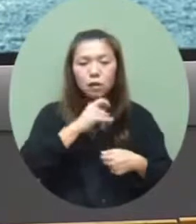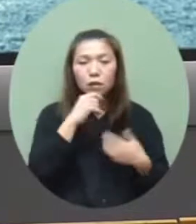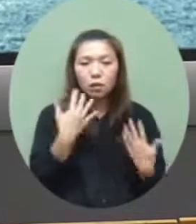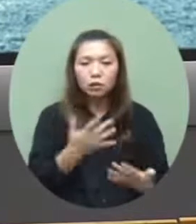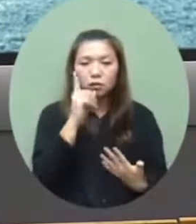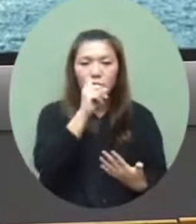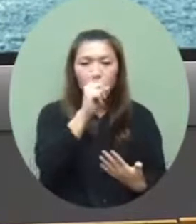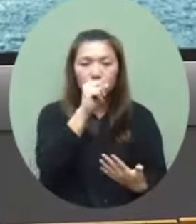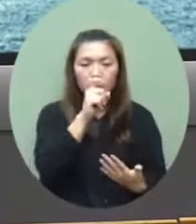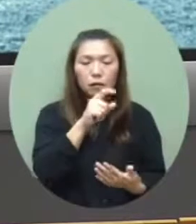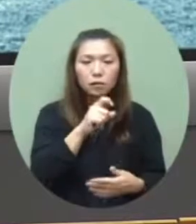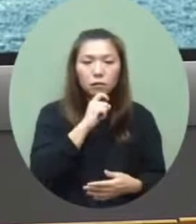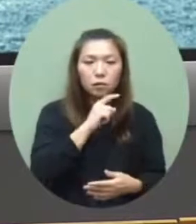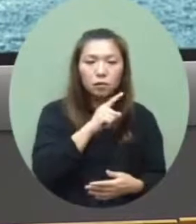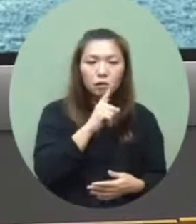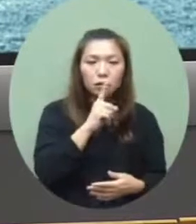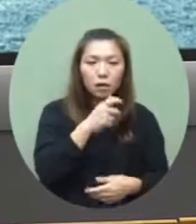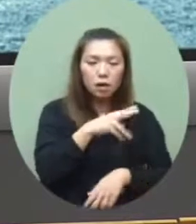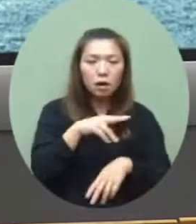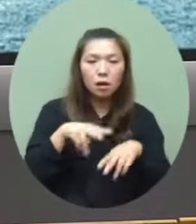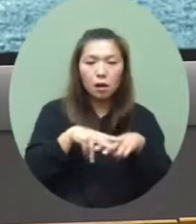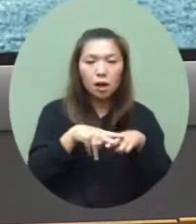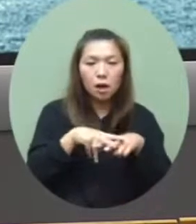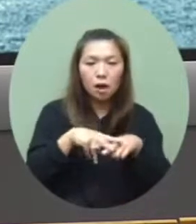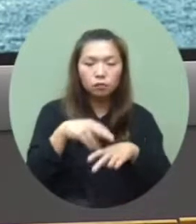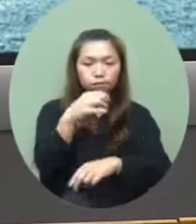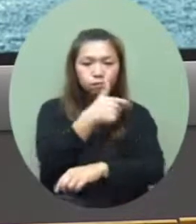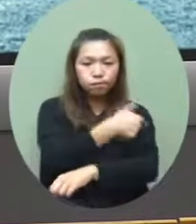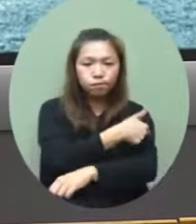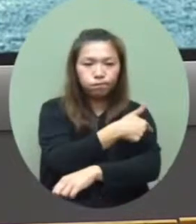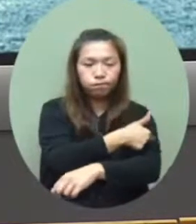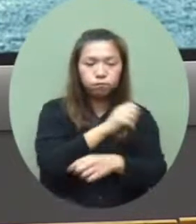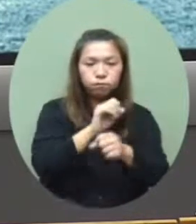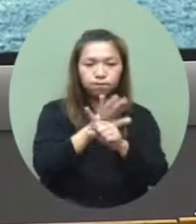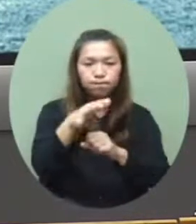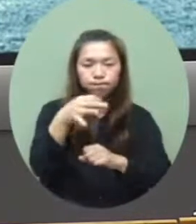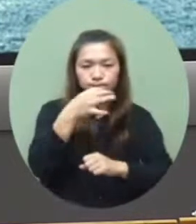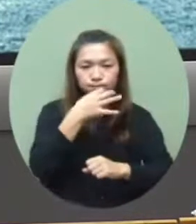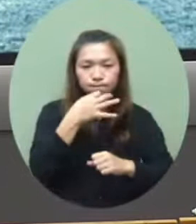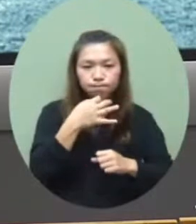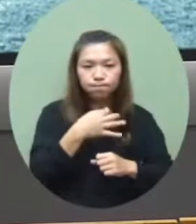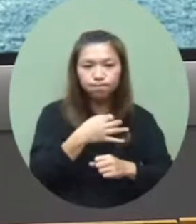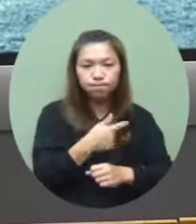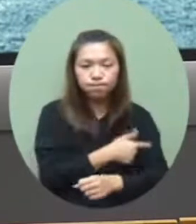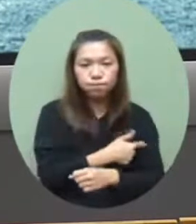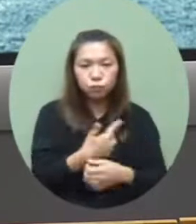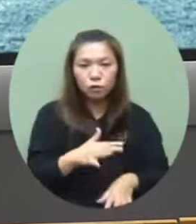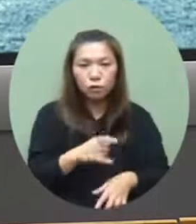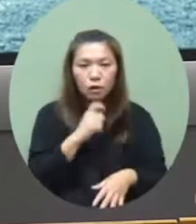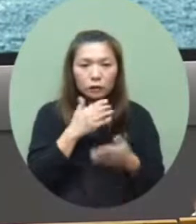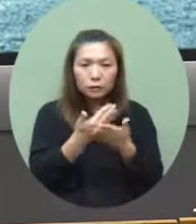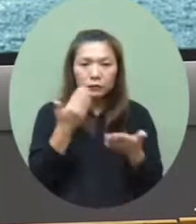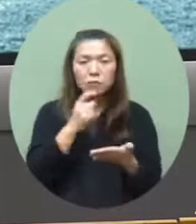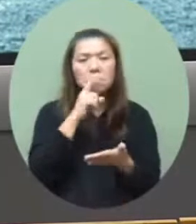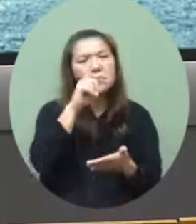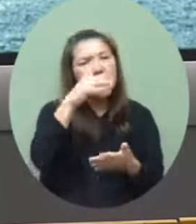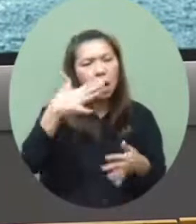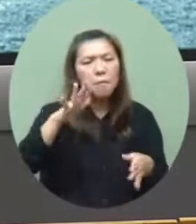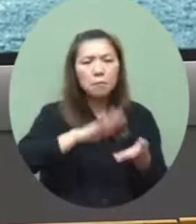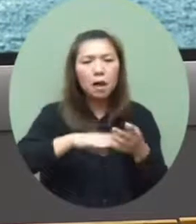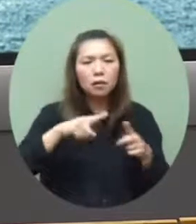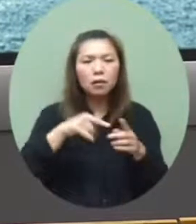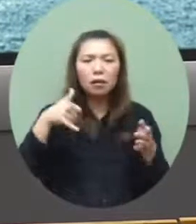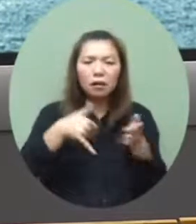have 190 patients who have been inoculated with AstraZeneca